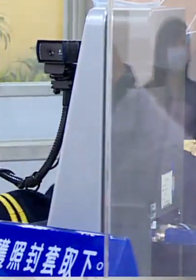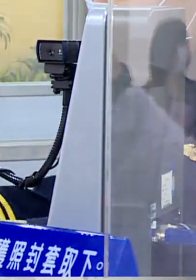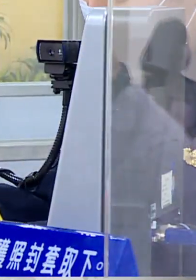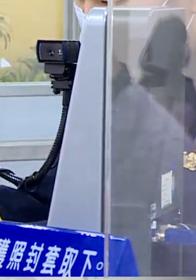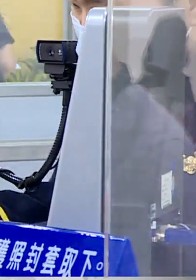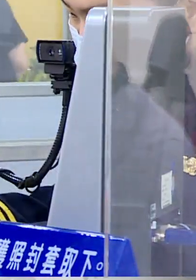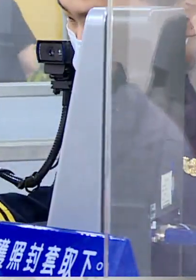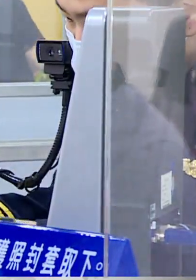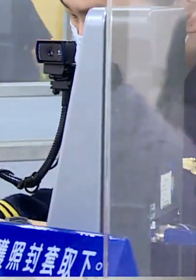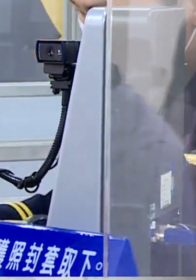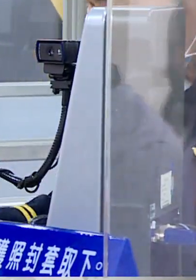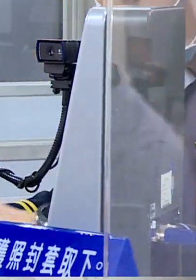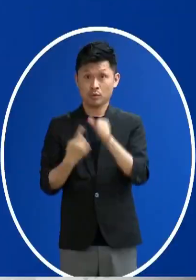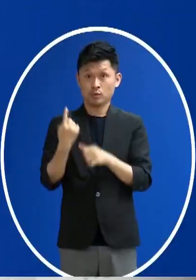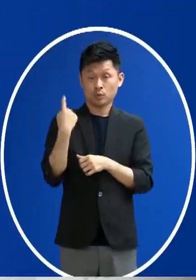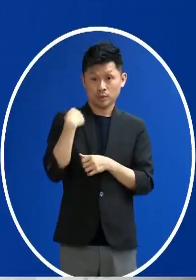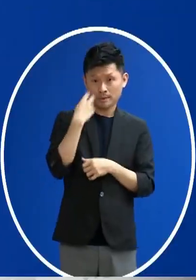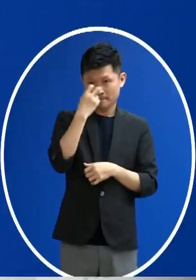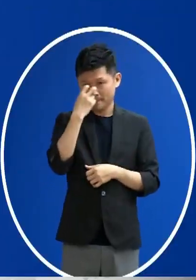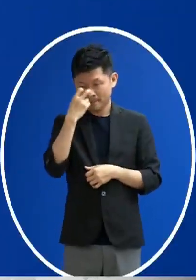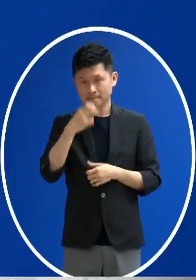required for arrivals to Taiwan.